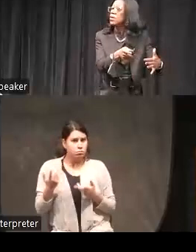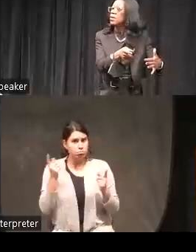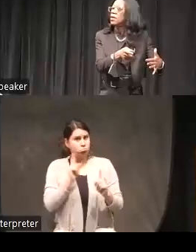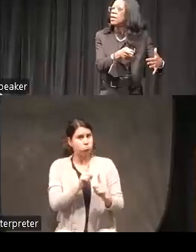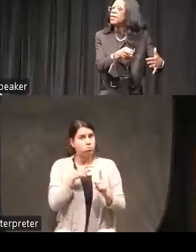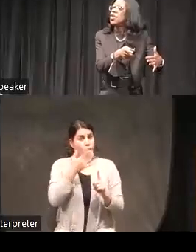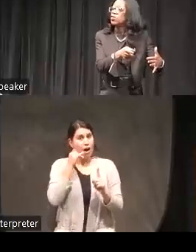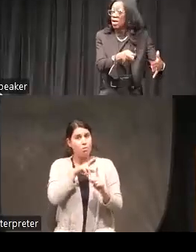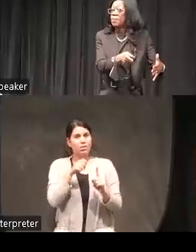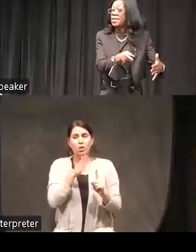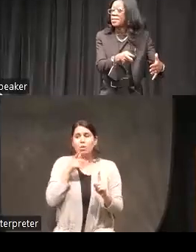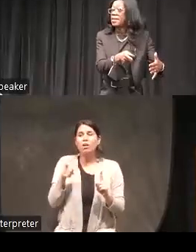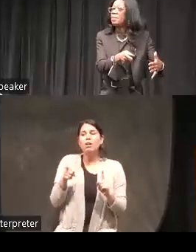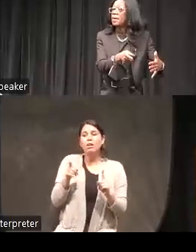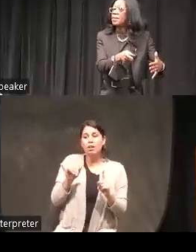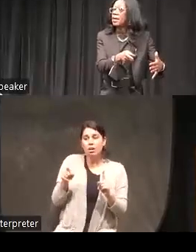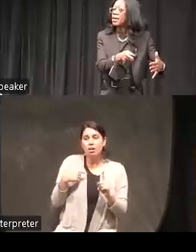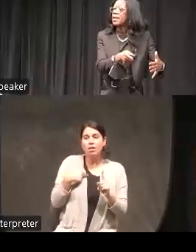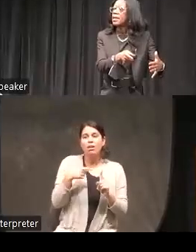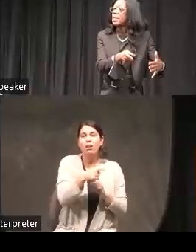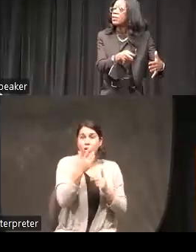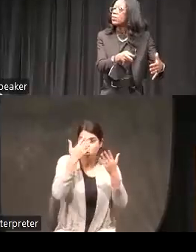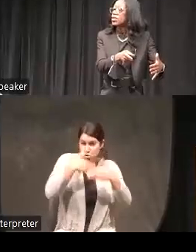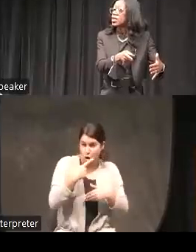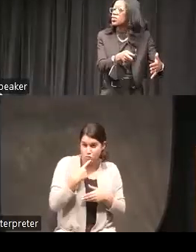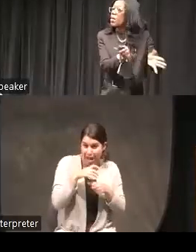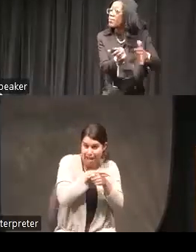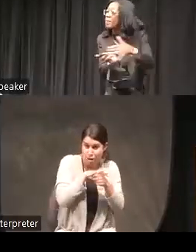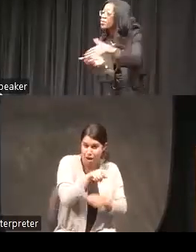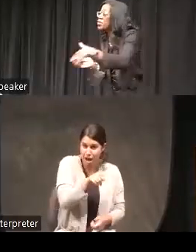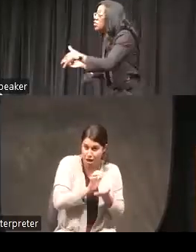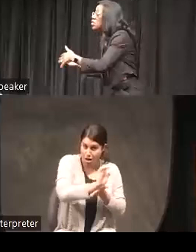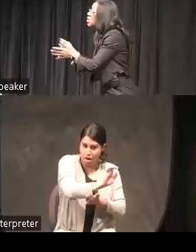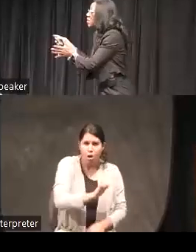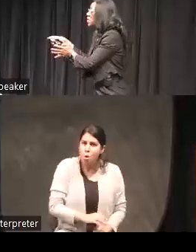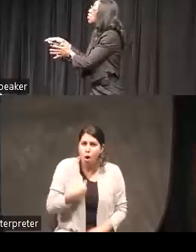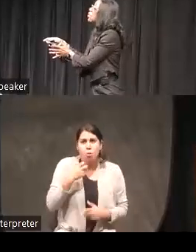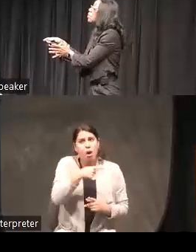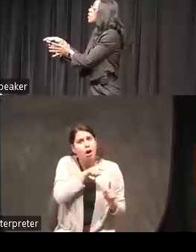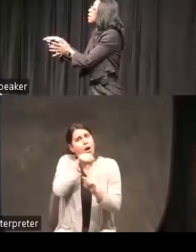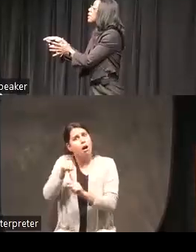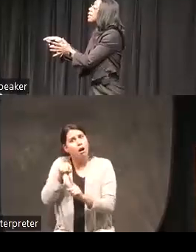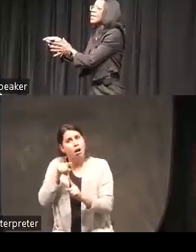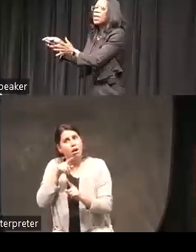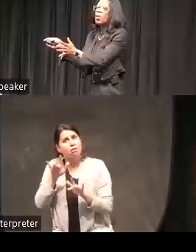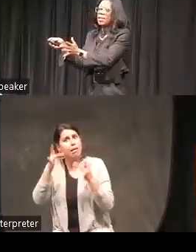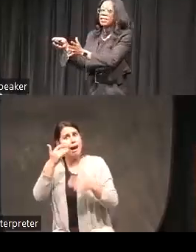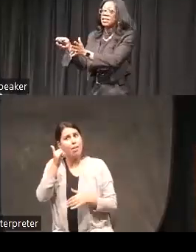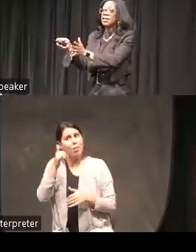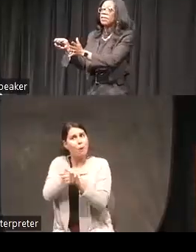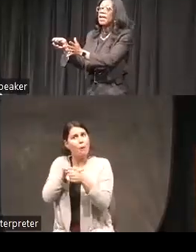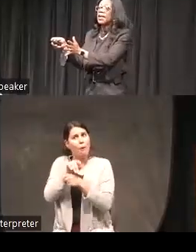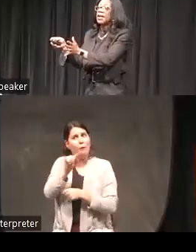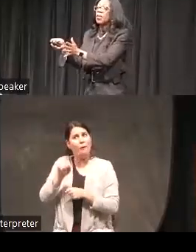to the dark red places in Rochester. I want that person to steer me to the light yellow